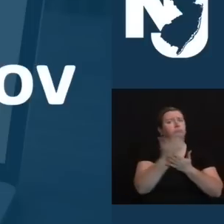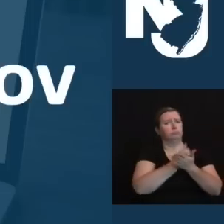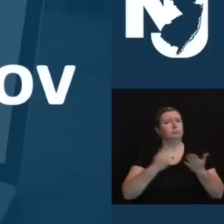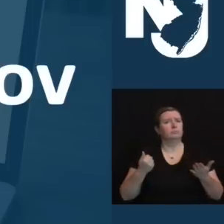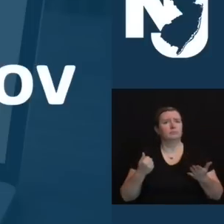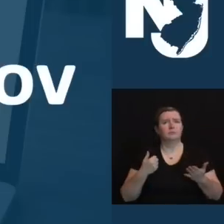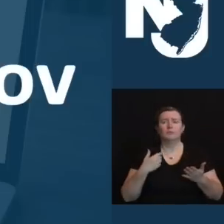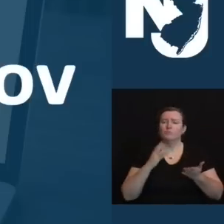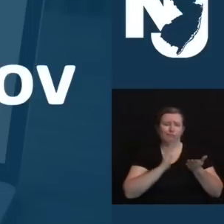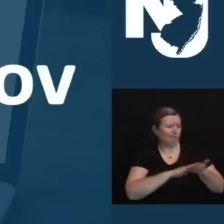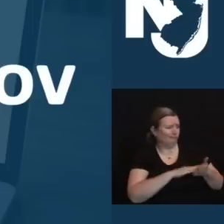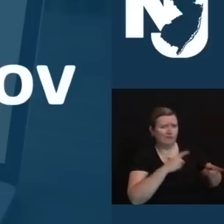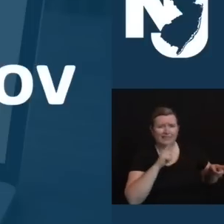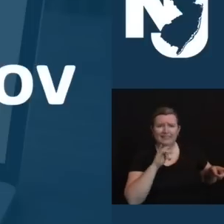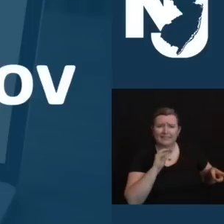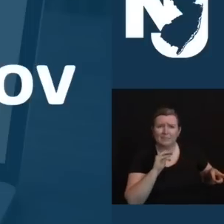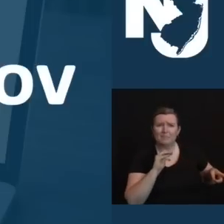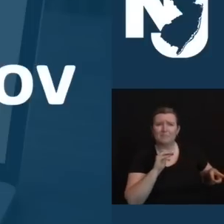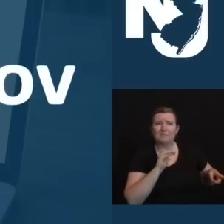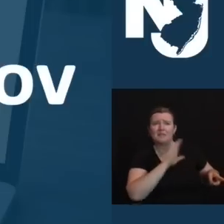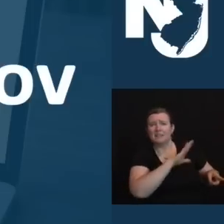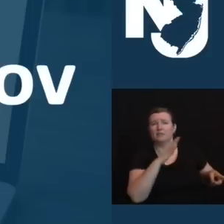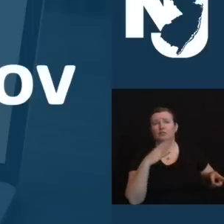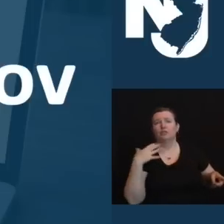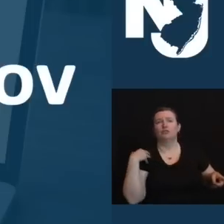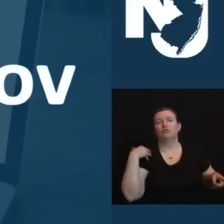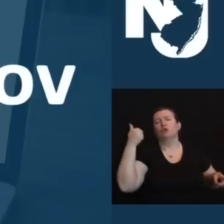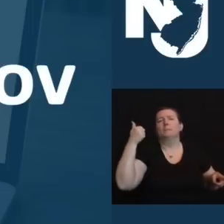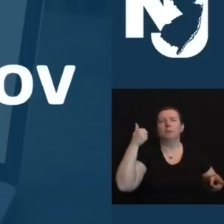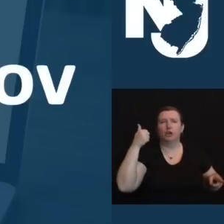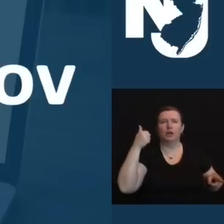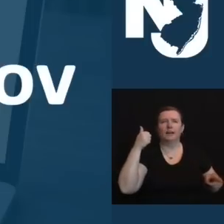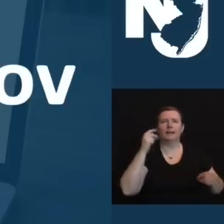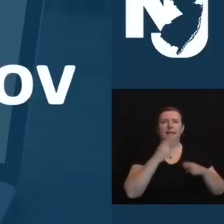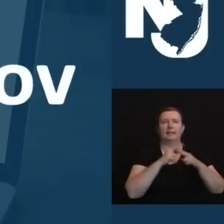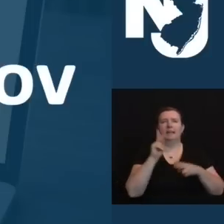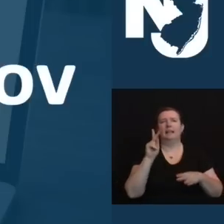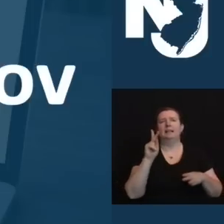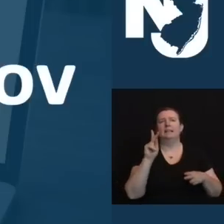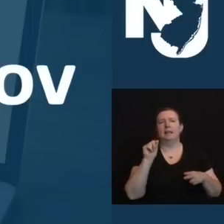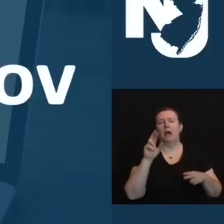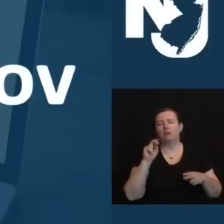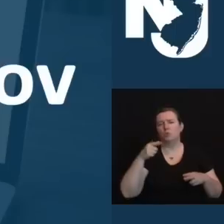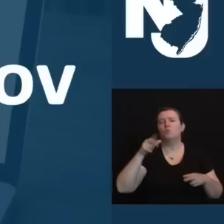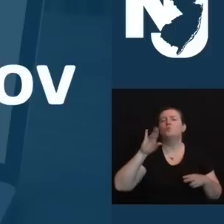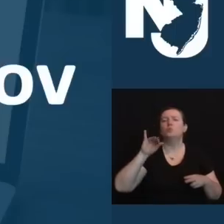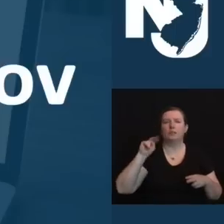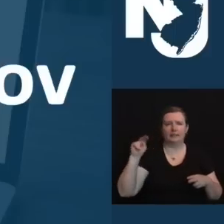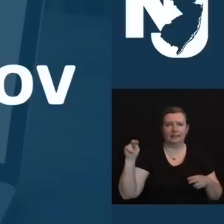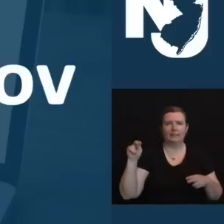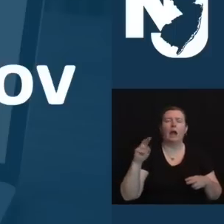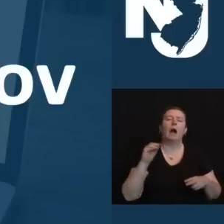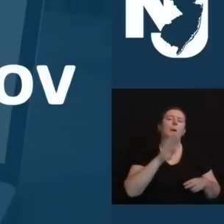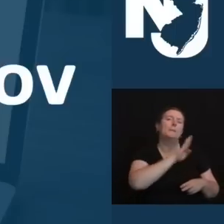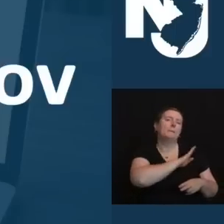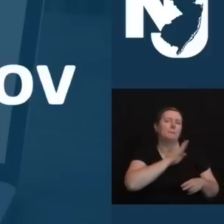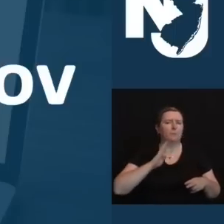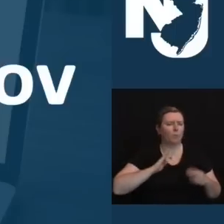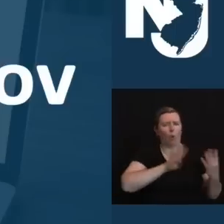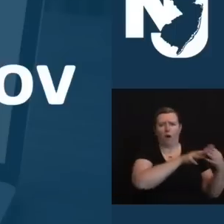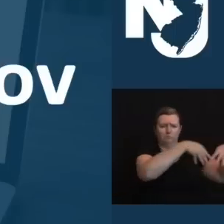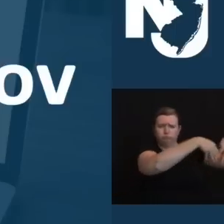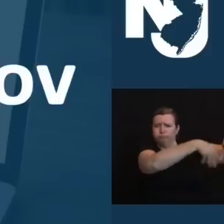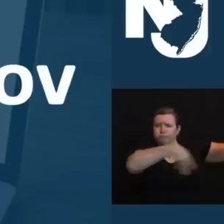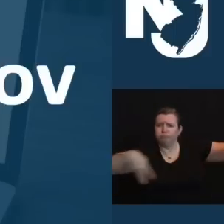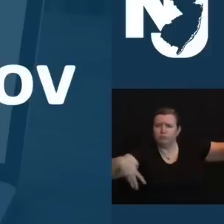EDA, from Chairman Kevin Quinn and other members of the board right on down, I thank you for your continued work to support our economy